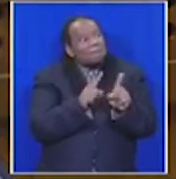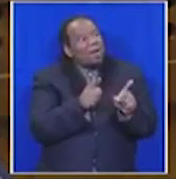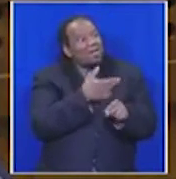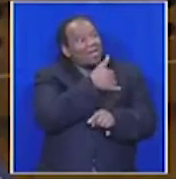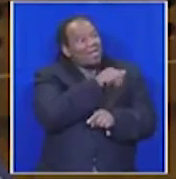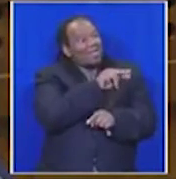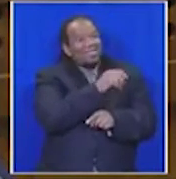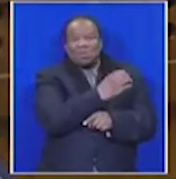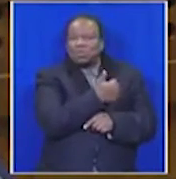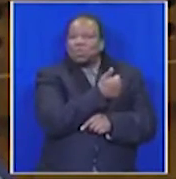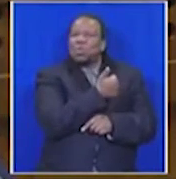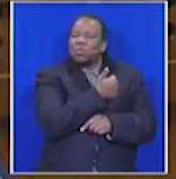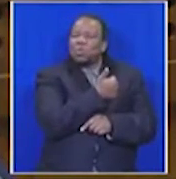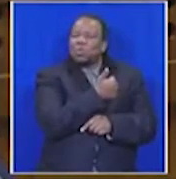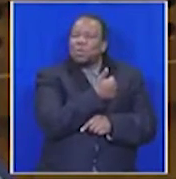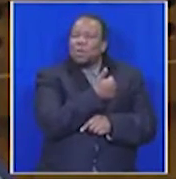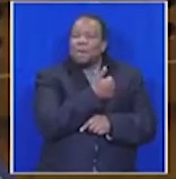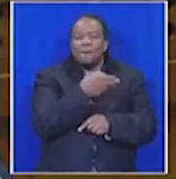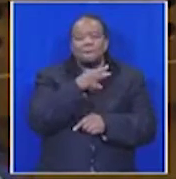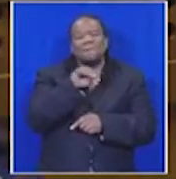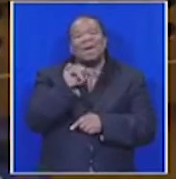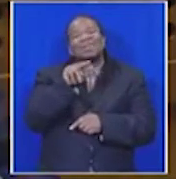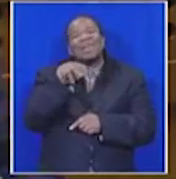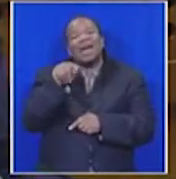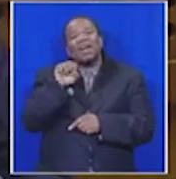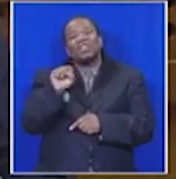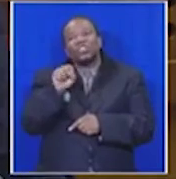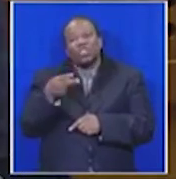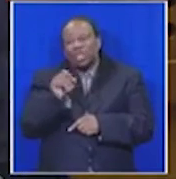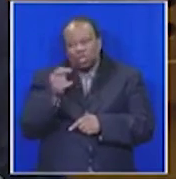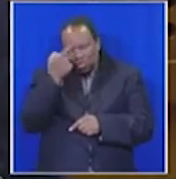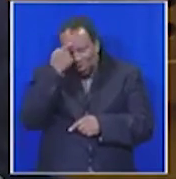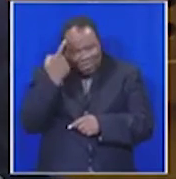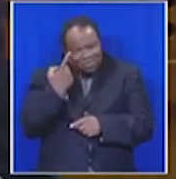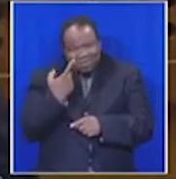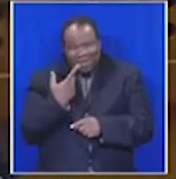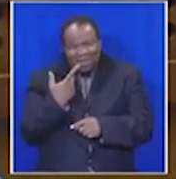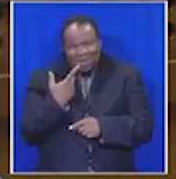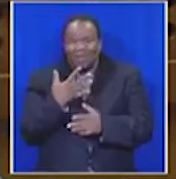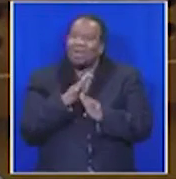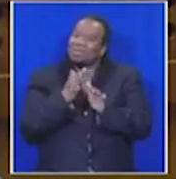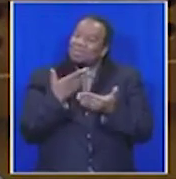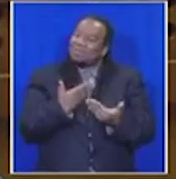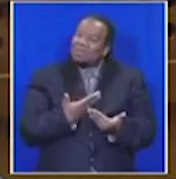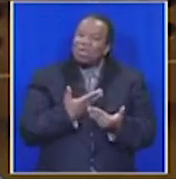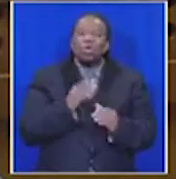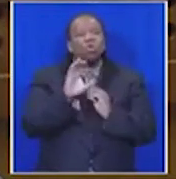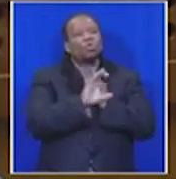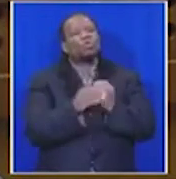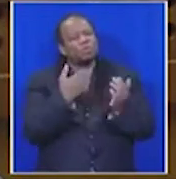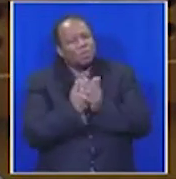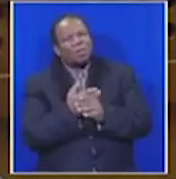them. He doesn't understand that the Constitution itself makes provision for the proportional representation system.